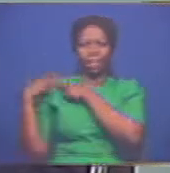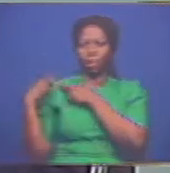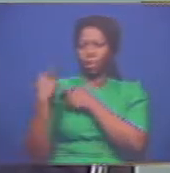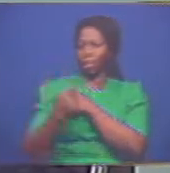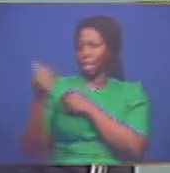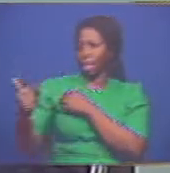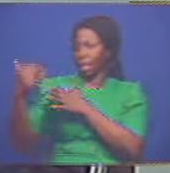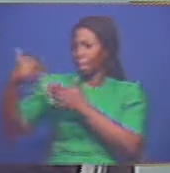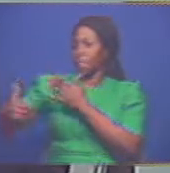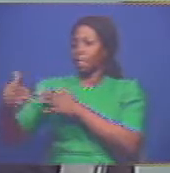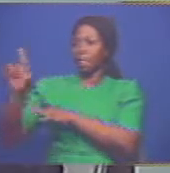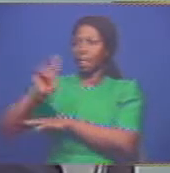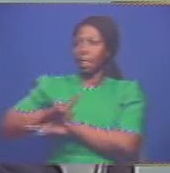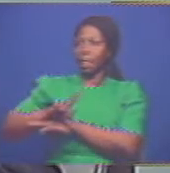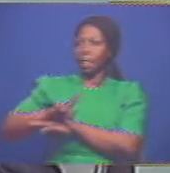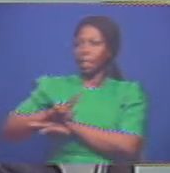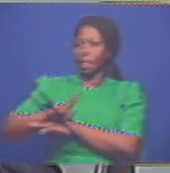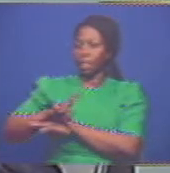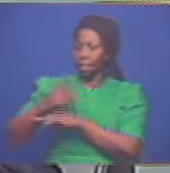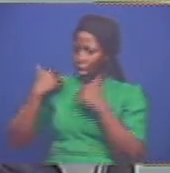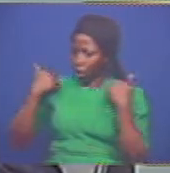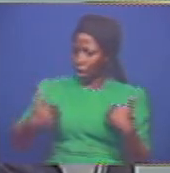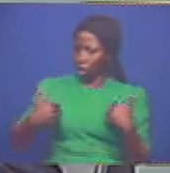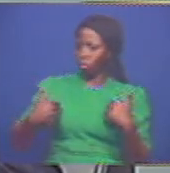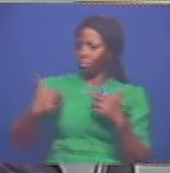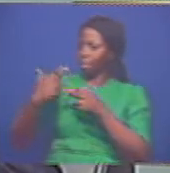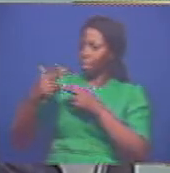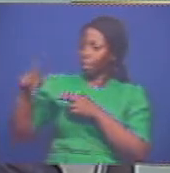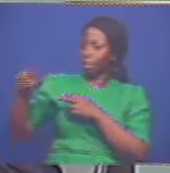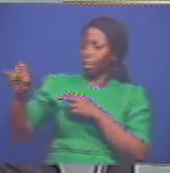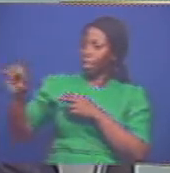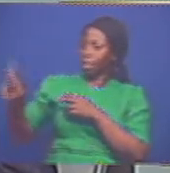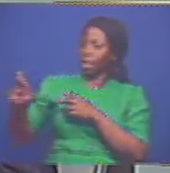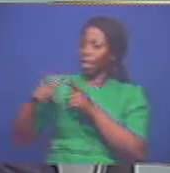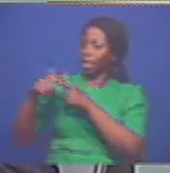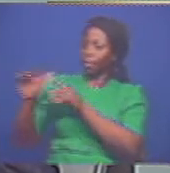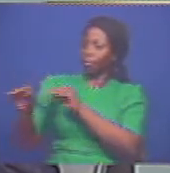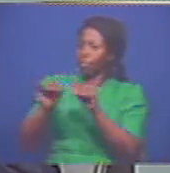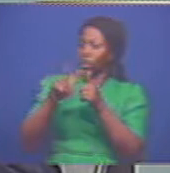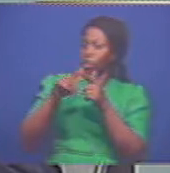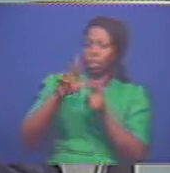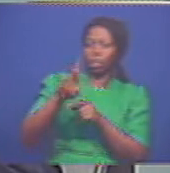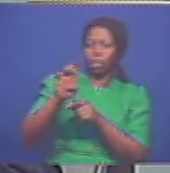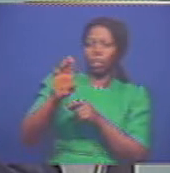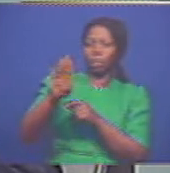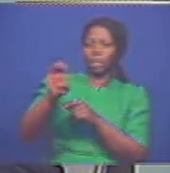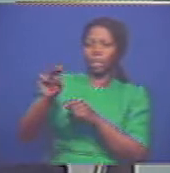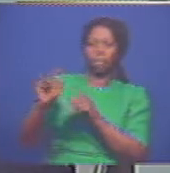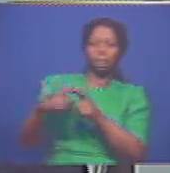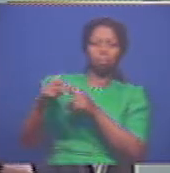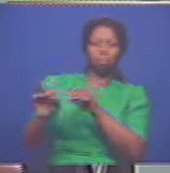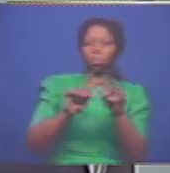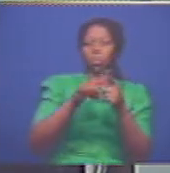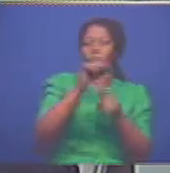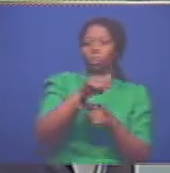start as Peter, then it trickle to Reuben, and then it trickle to you.